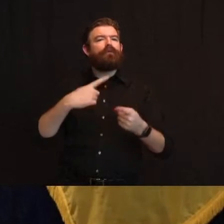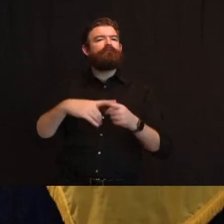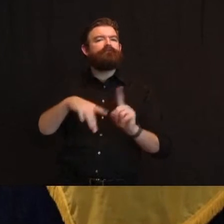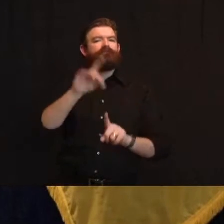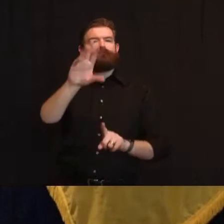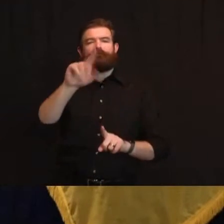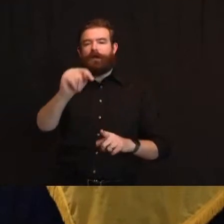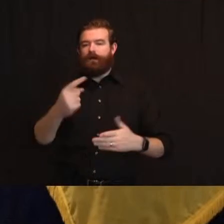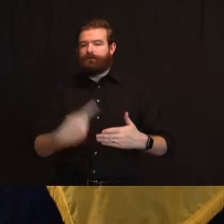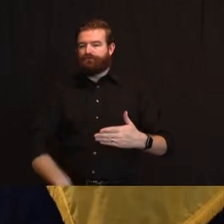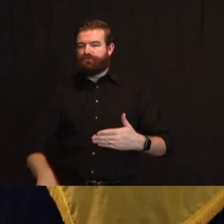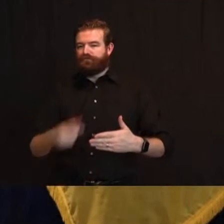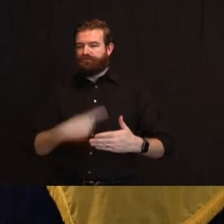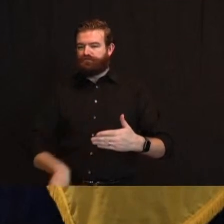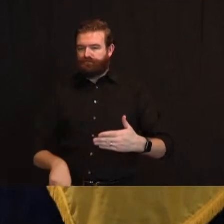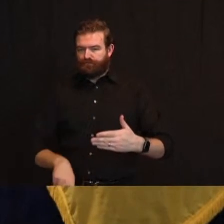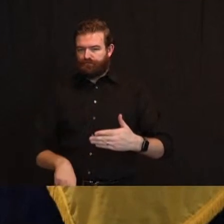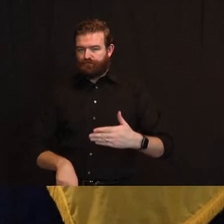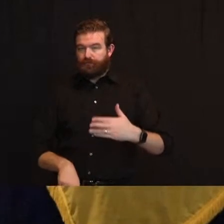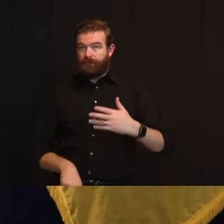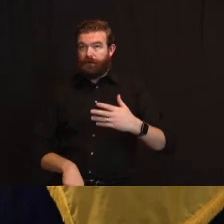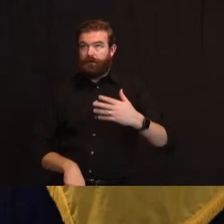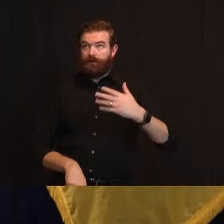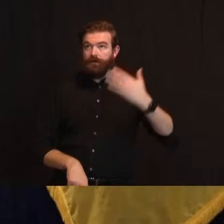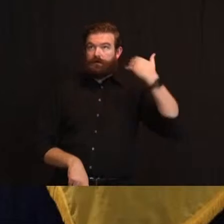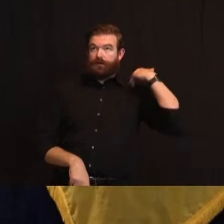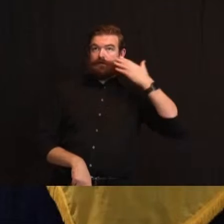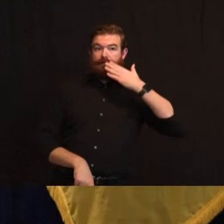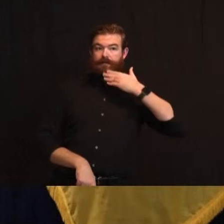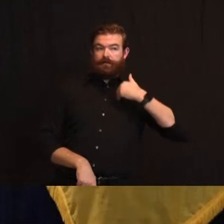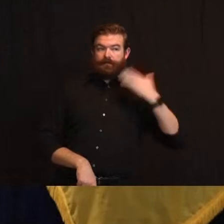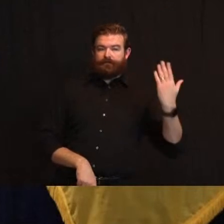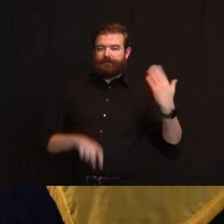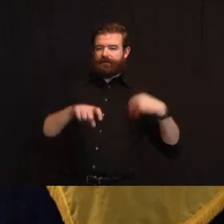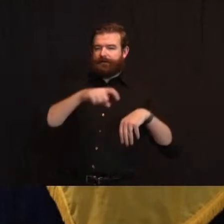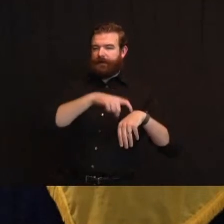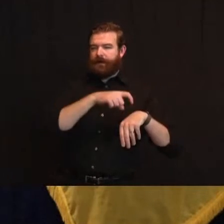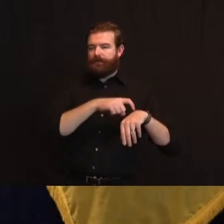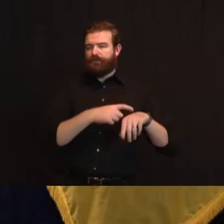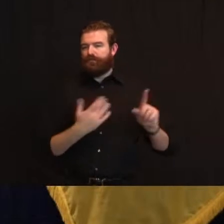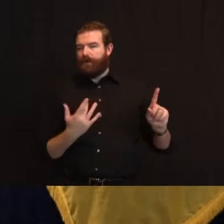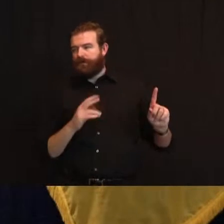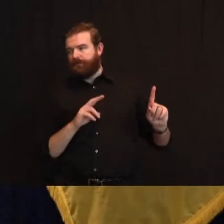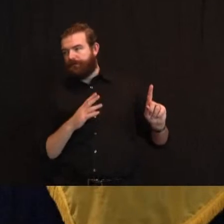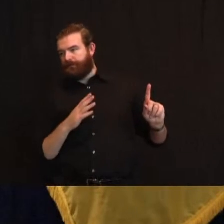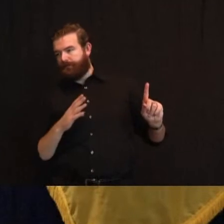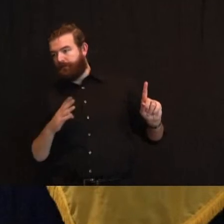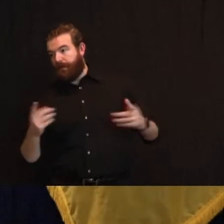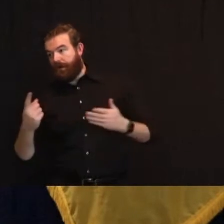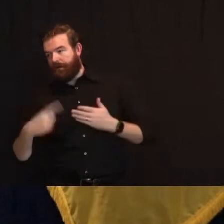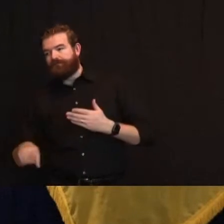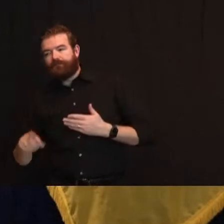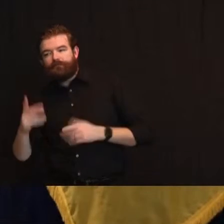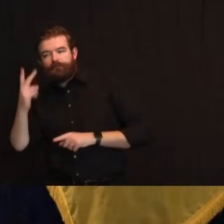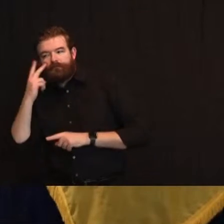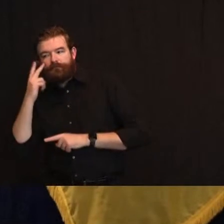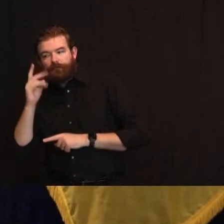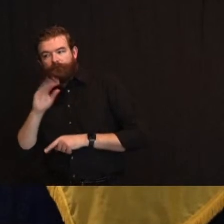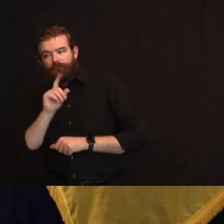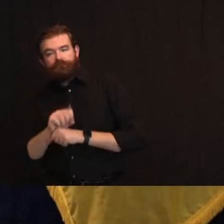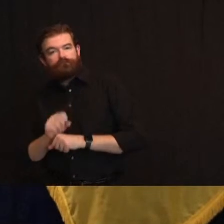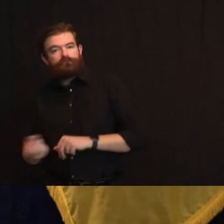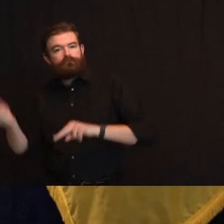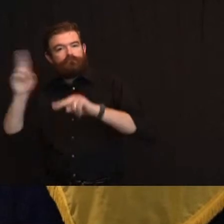the 1A group of vaccine distribution are healthcare workers and long-term care residents and staff. And remember that next